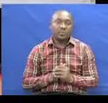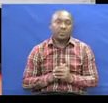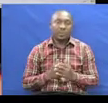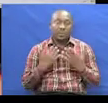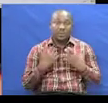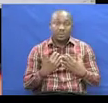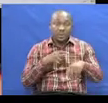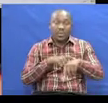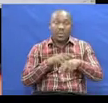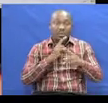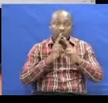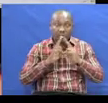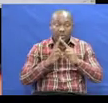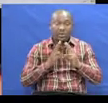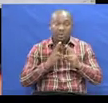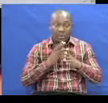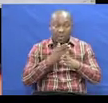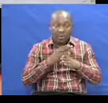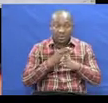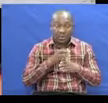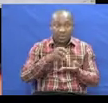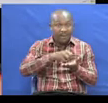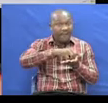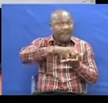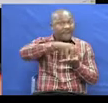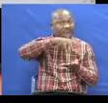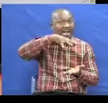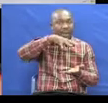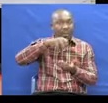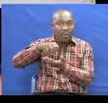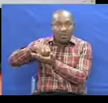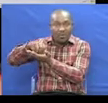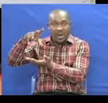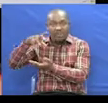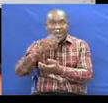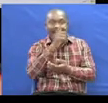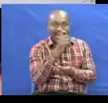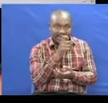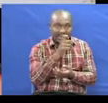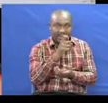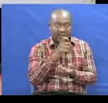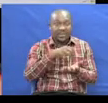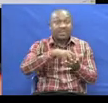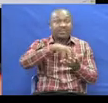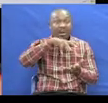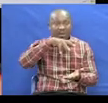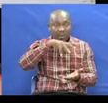talk about. This a variable. X is a variable. If x is a